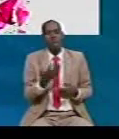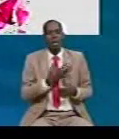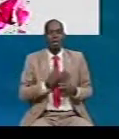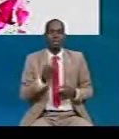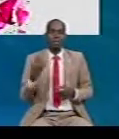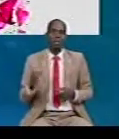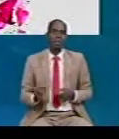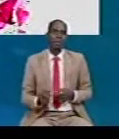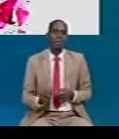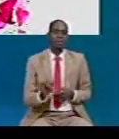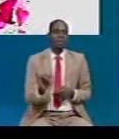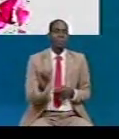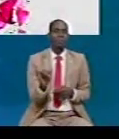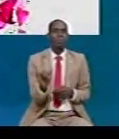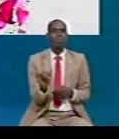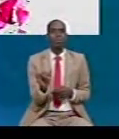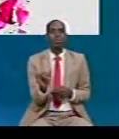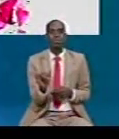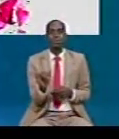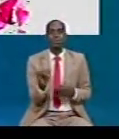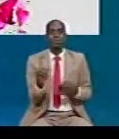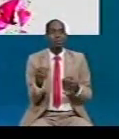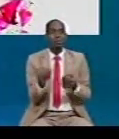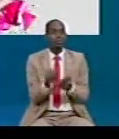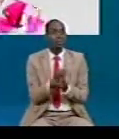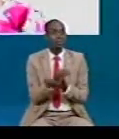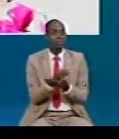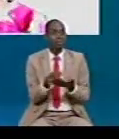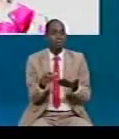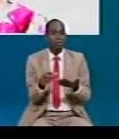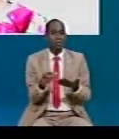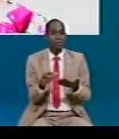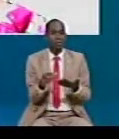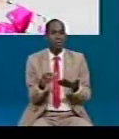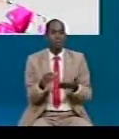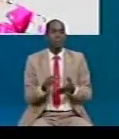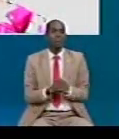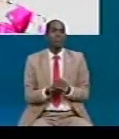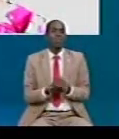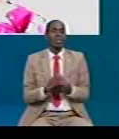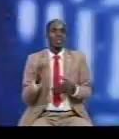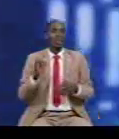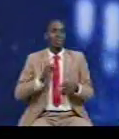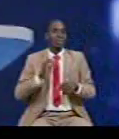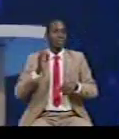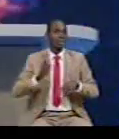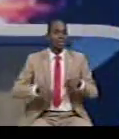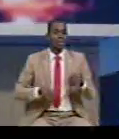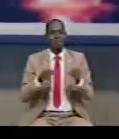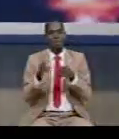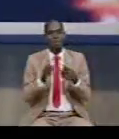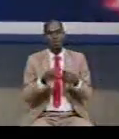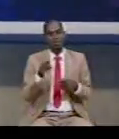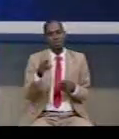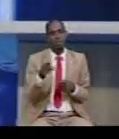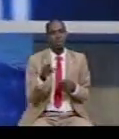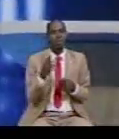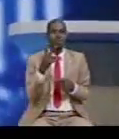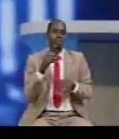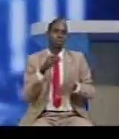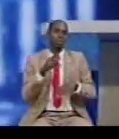and everlasting contempt. Can I explain it to you? Two kinds of people. Look